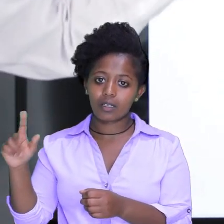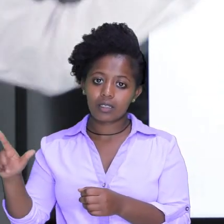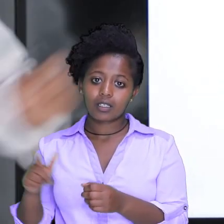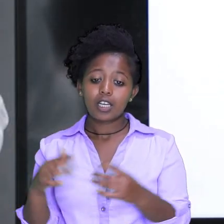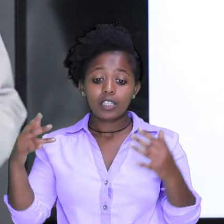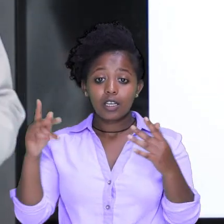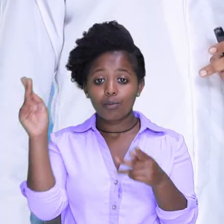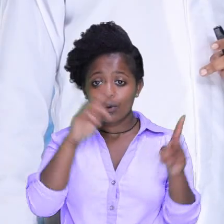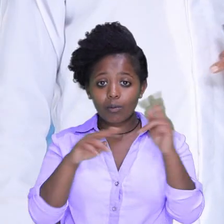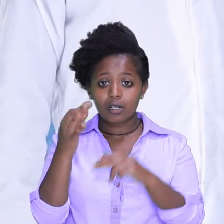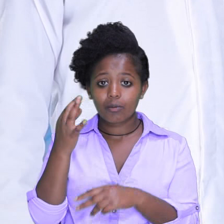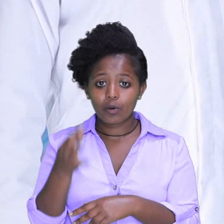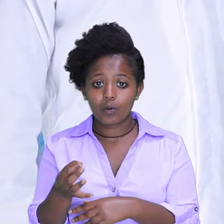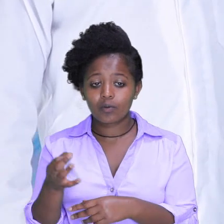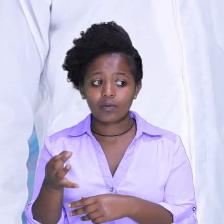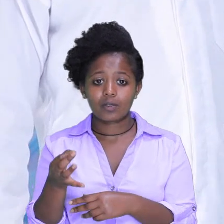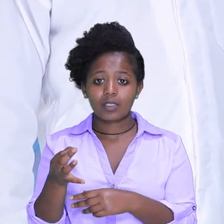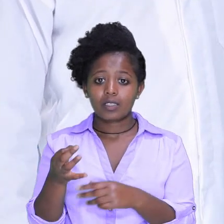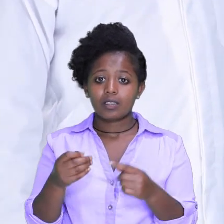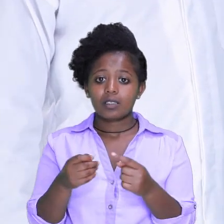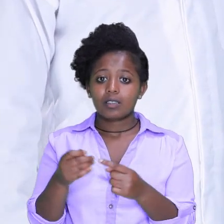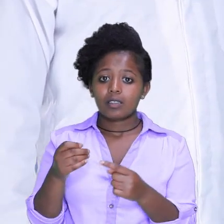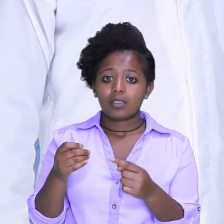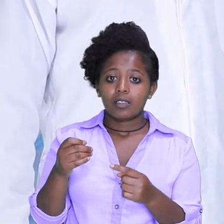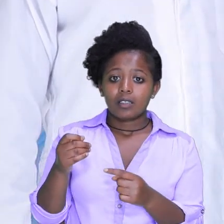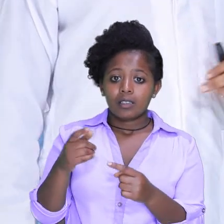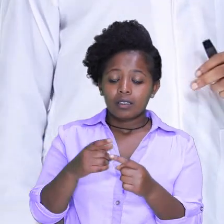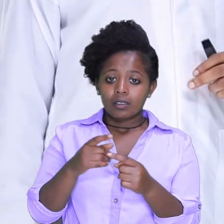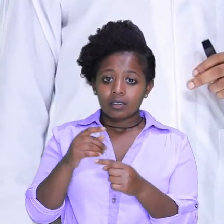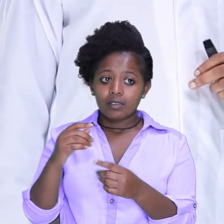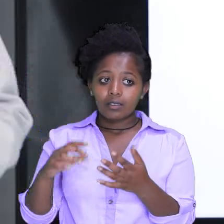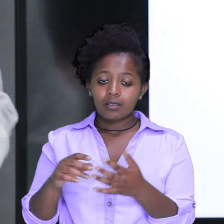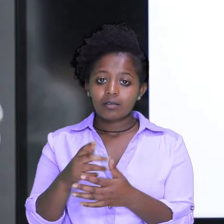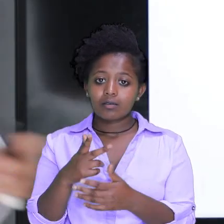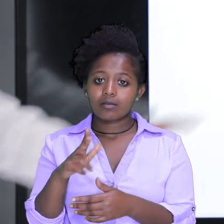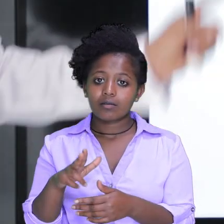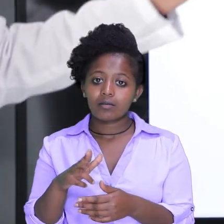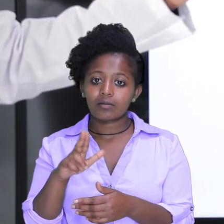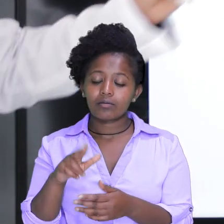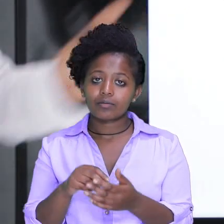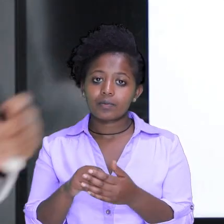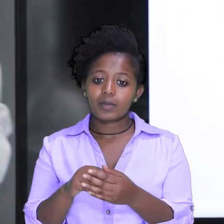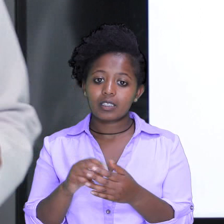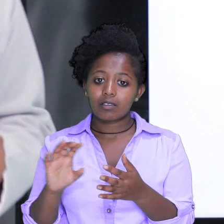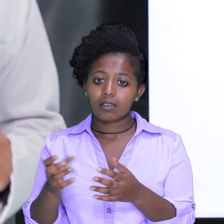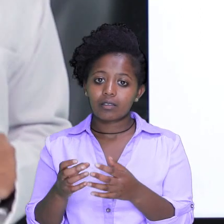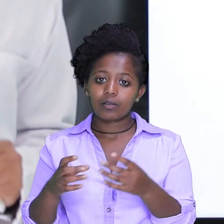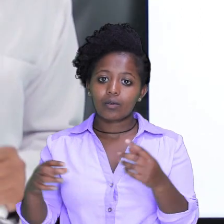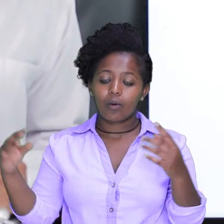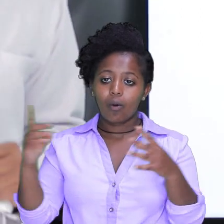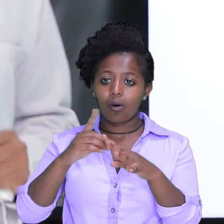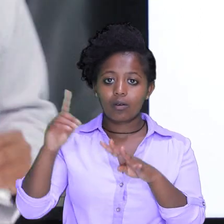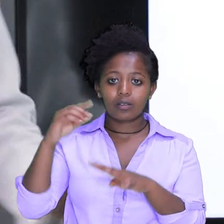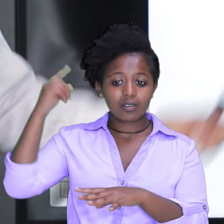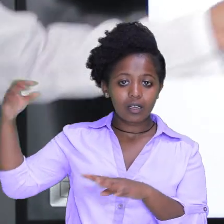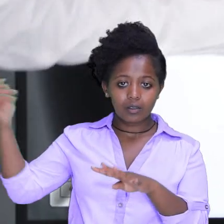problem of nuclear war, release of radioactive materials. For example, the military bases were also